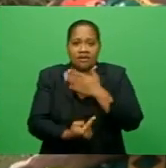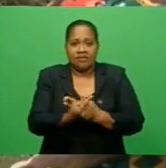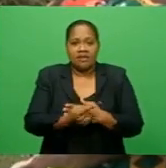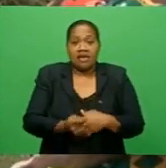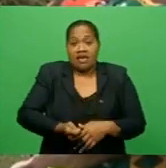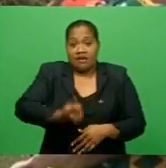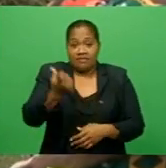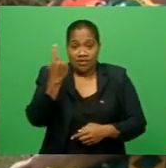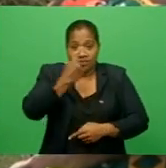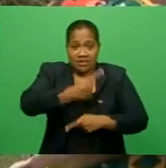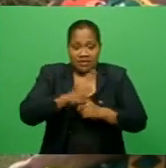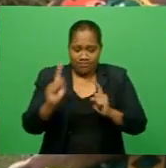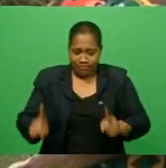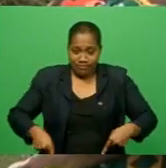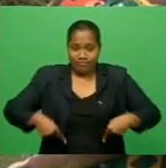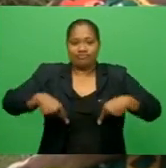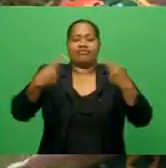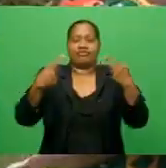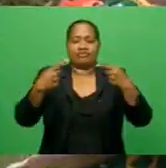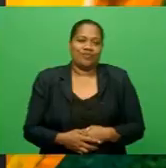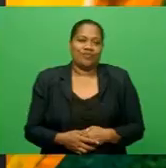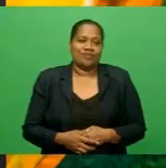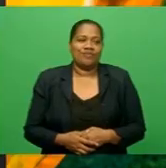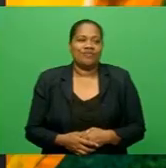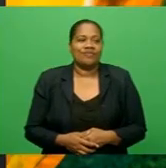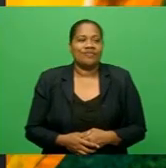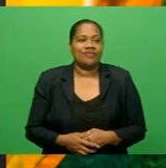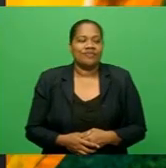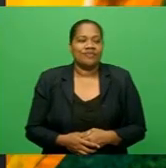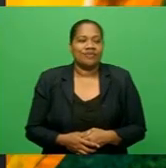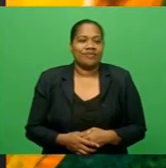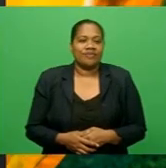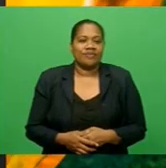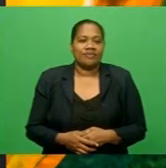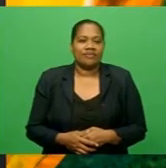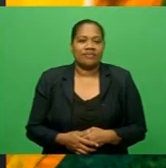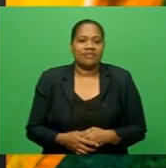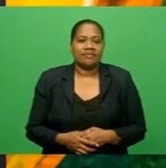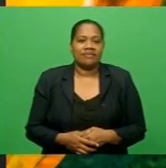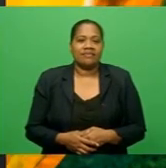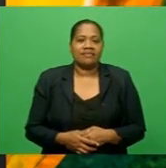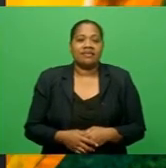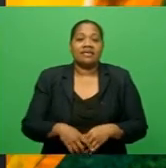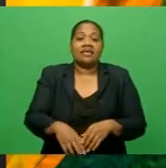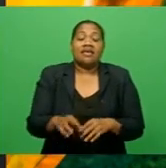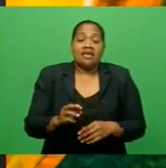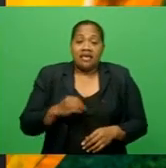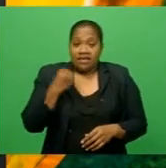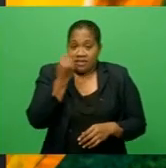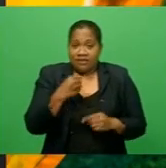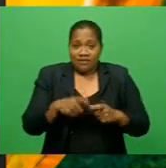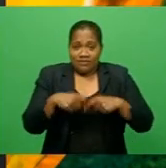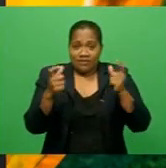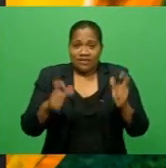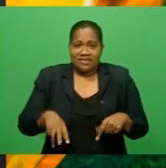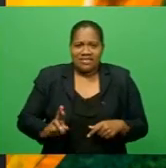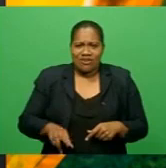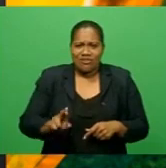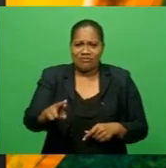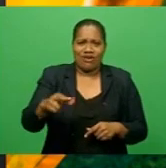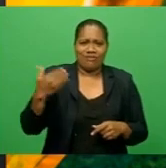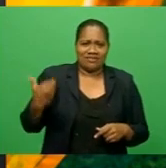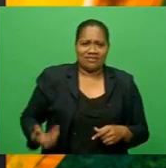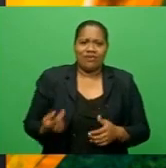game. Talema Terakula, FBC Sports. The Food City Ash Carts and Styles Railway side is the second team to qualify for